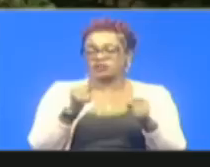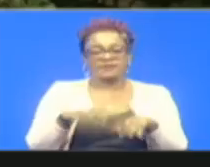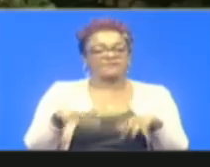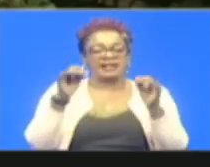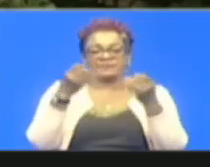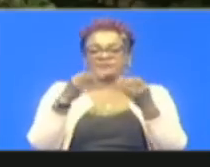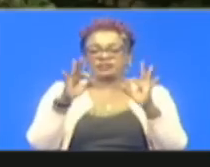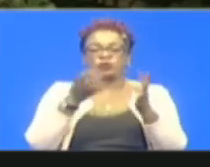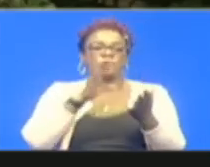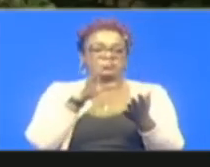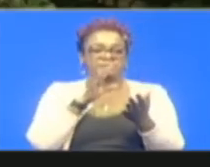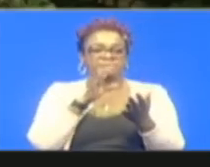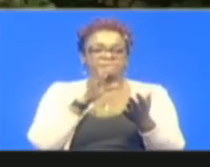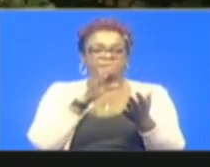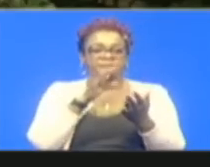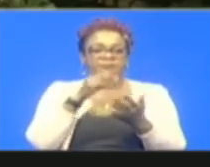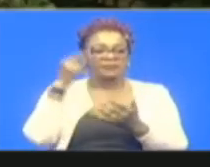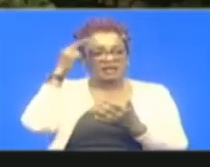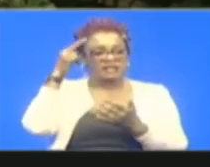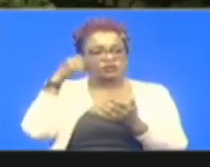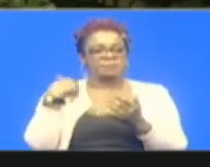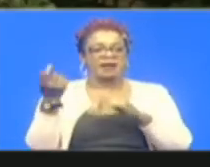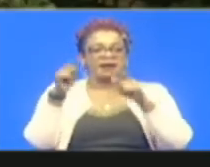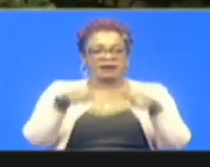water. One of the reasons I came here was because